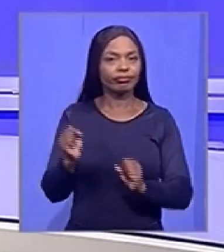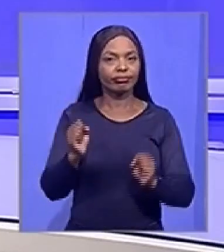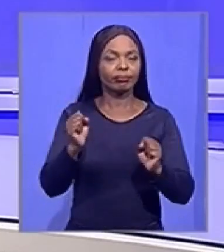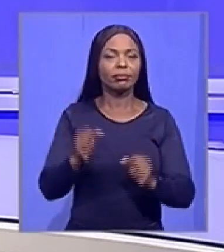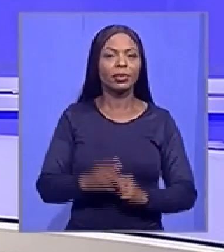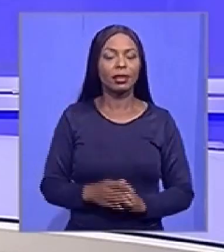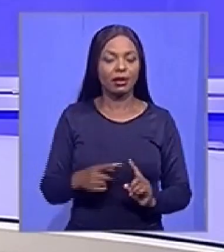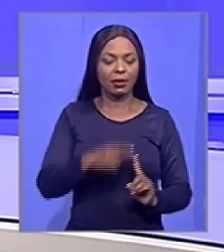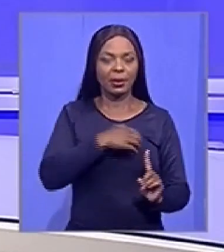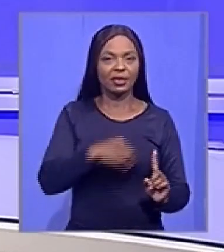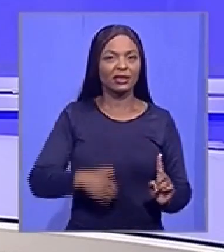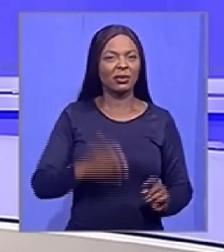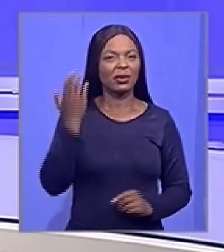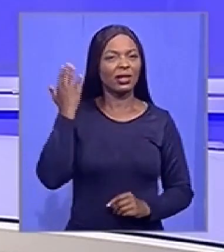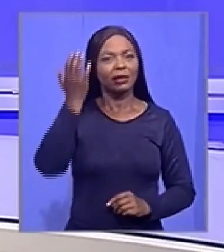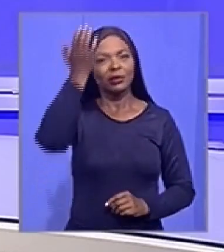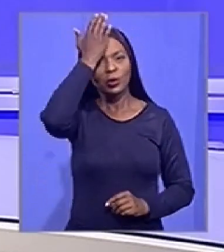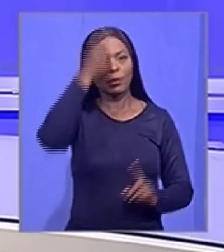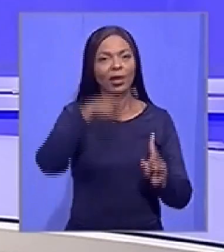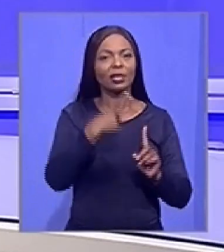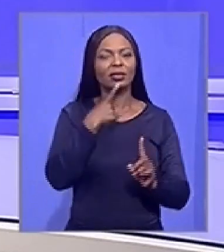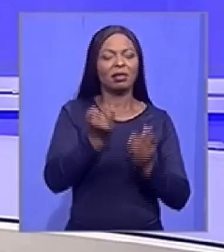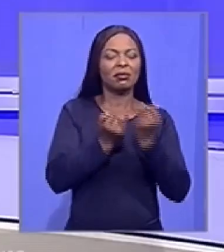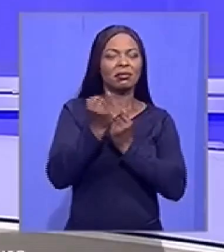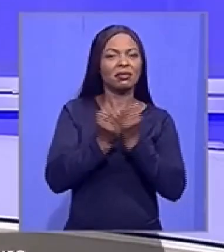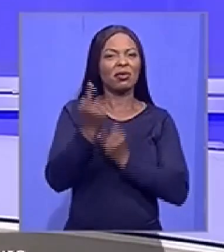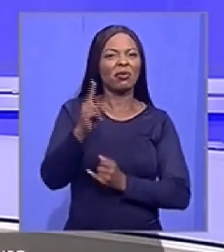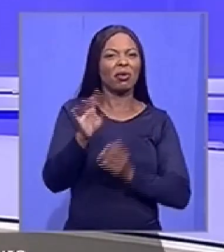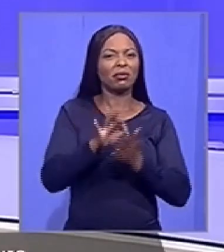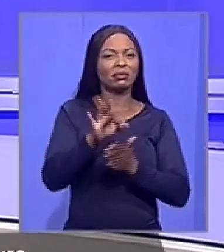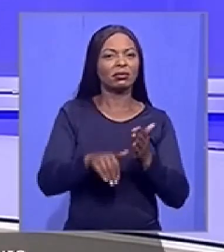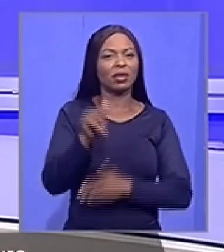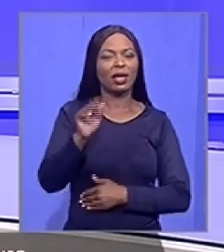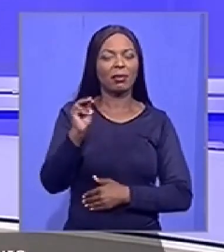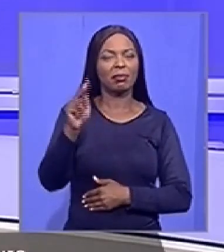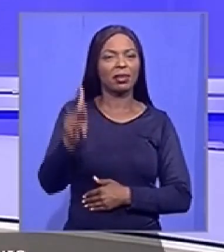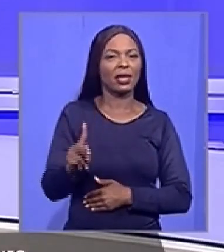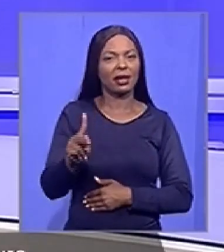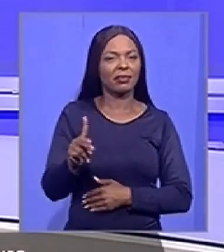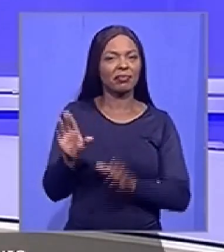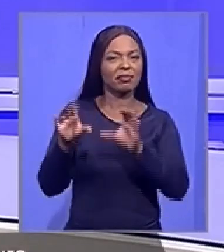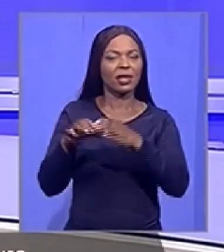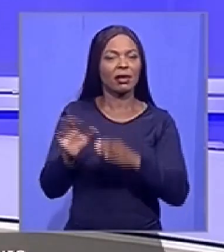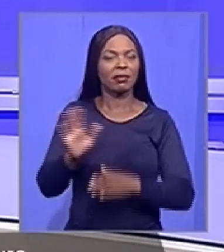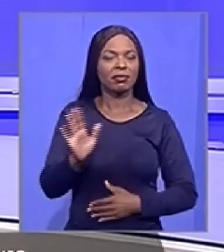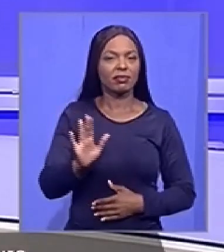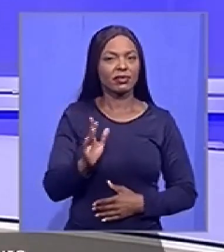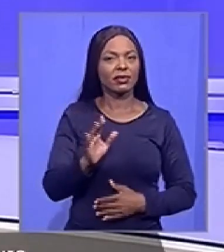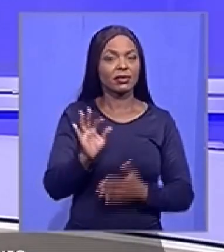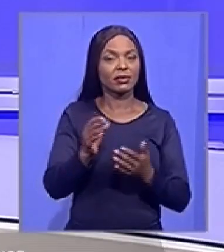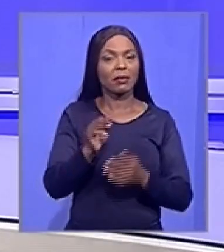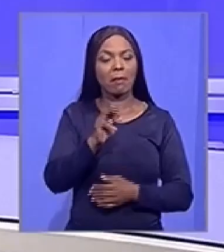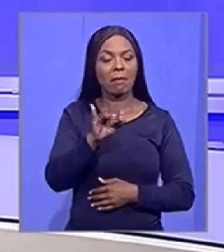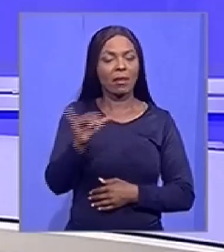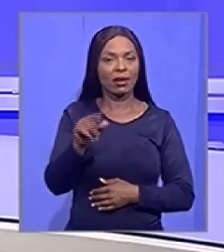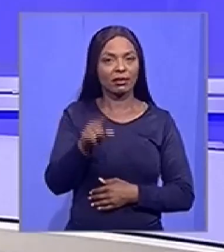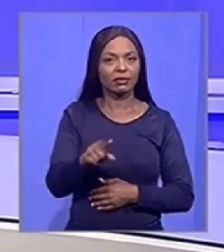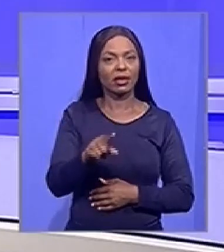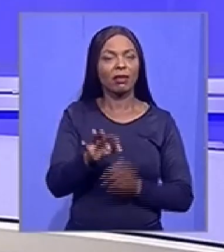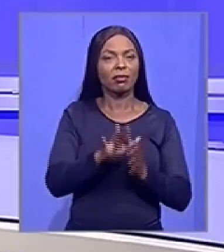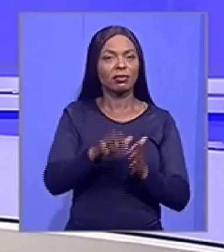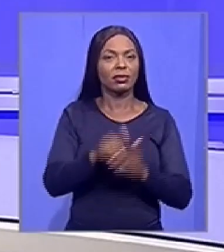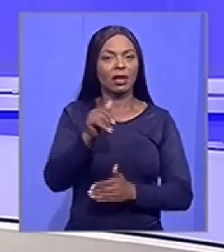Mopresidente wa maloba Jacob Zuma ka se gaisane le maemo a bontlhopheng mo lekokong la Umkhonto wesizwe mo ditlhophong tsa motsheganong. Seno